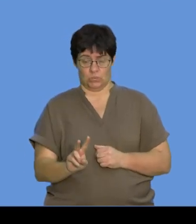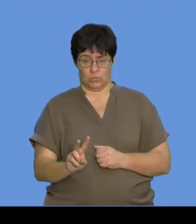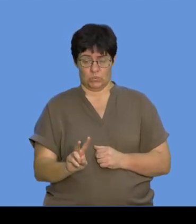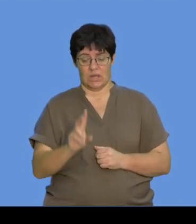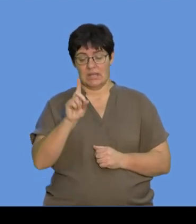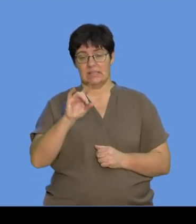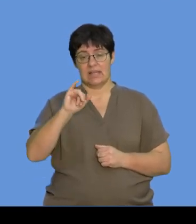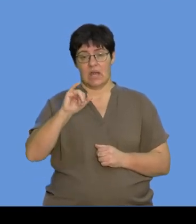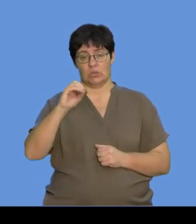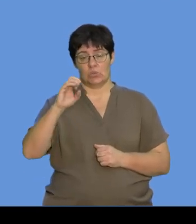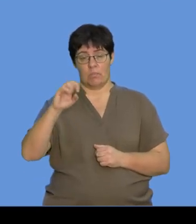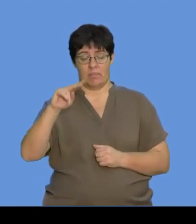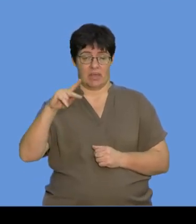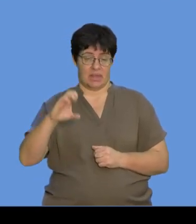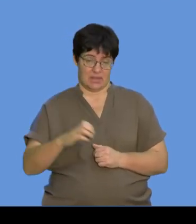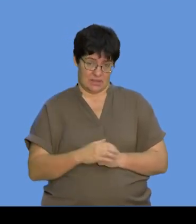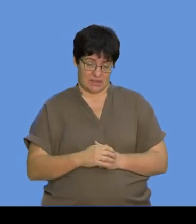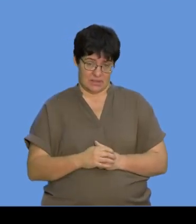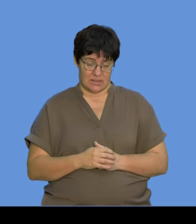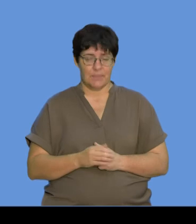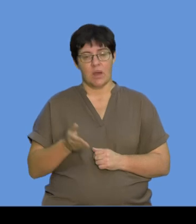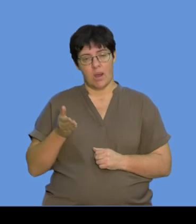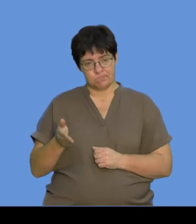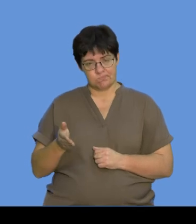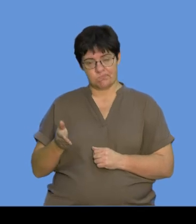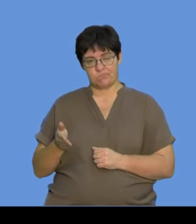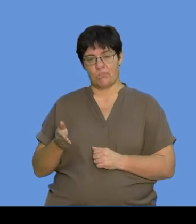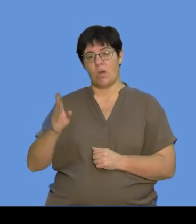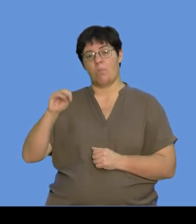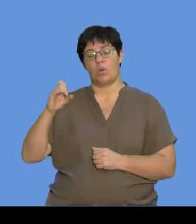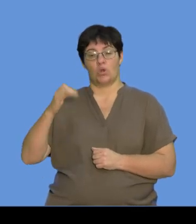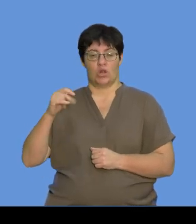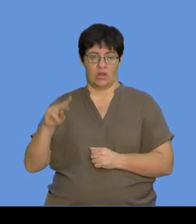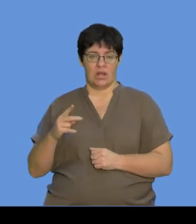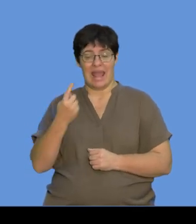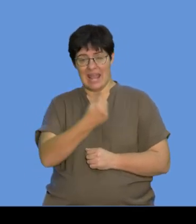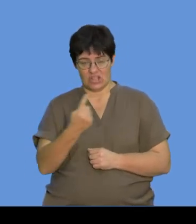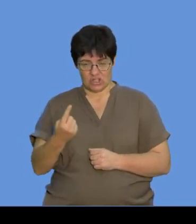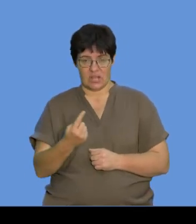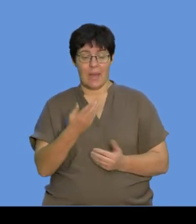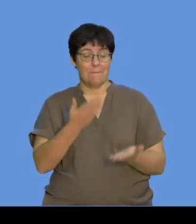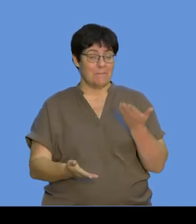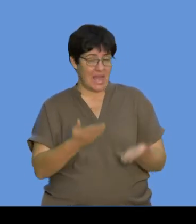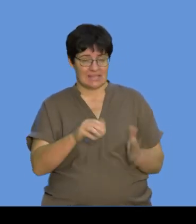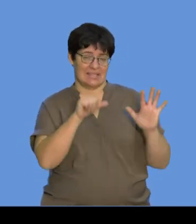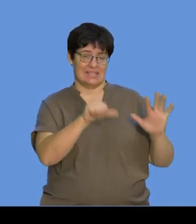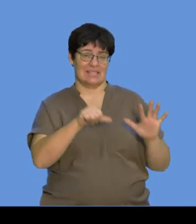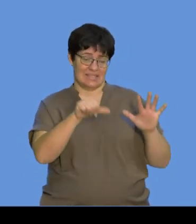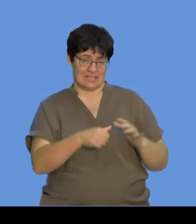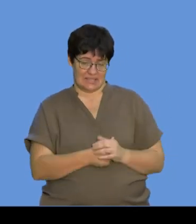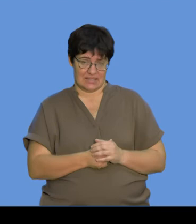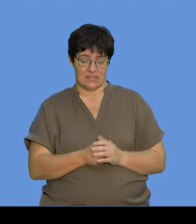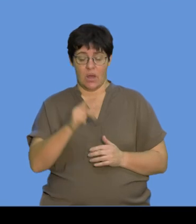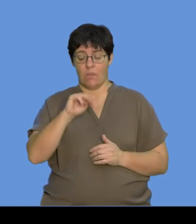okay? Which exists as a molecule. And each one of them has a mass of 16. So if we want the molar mass